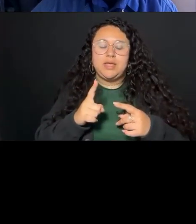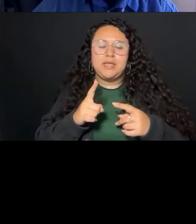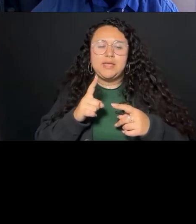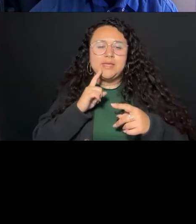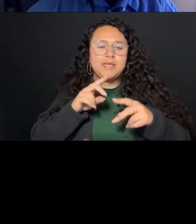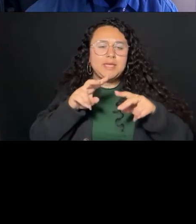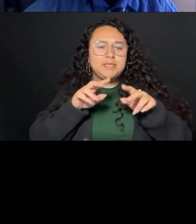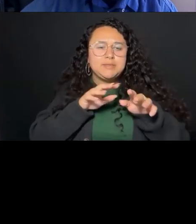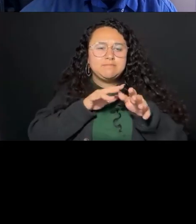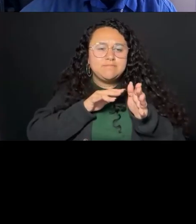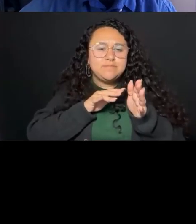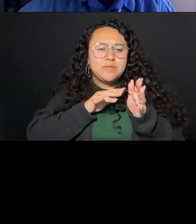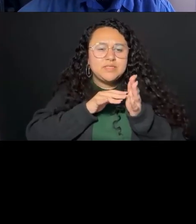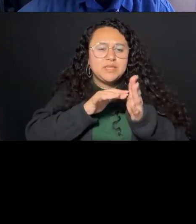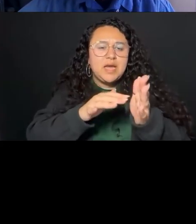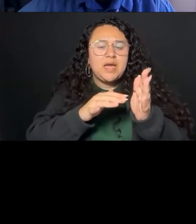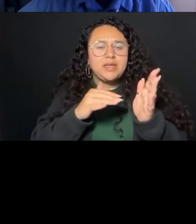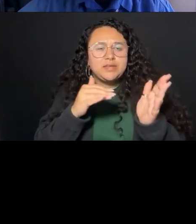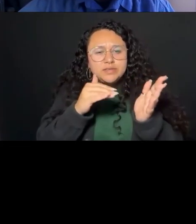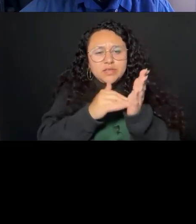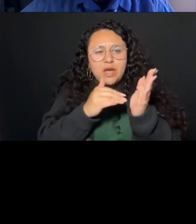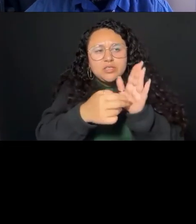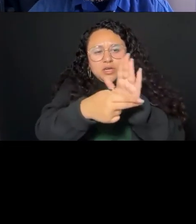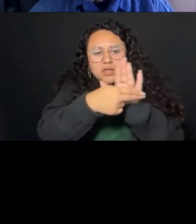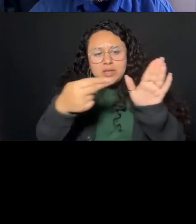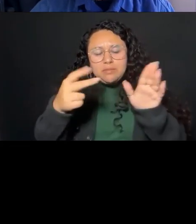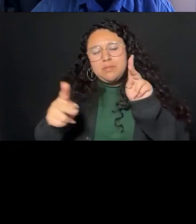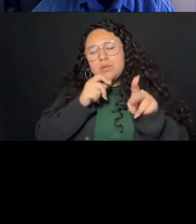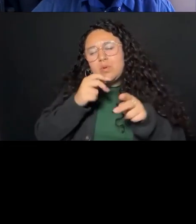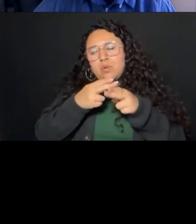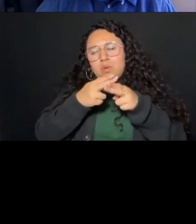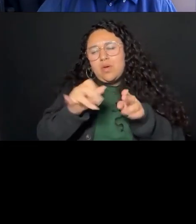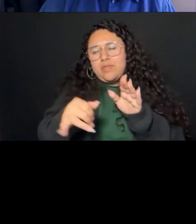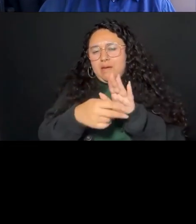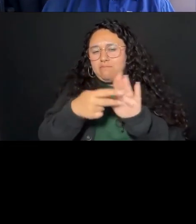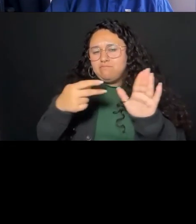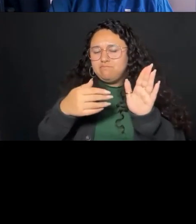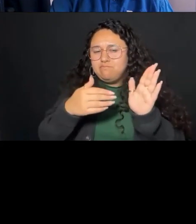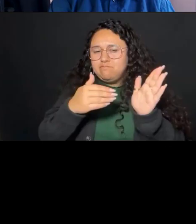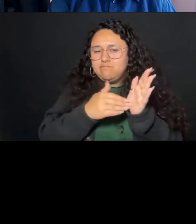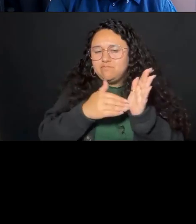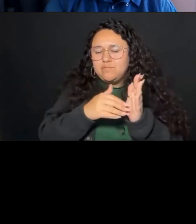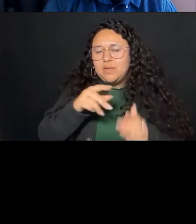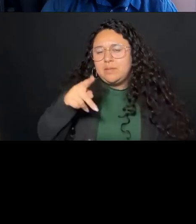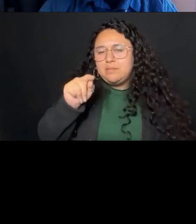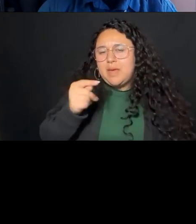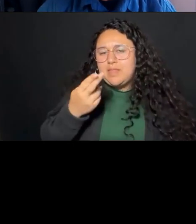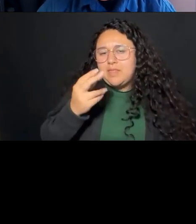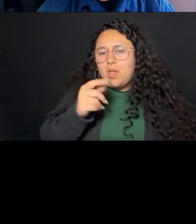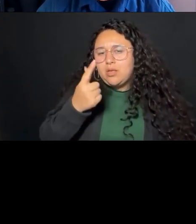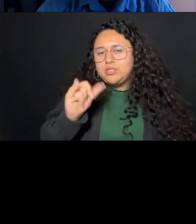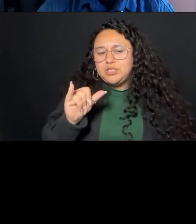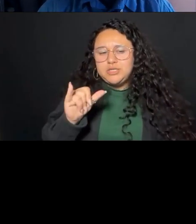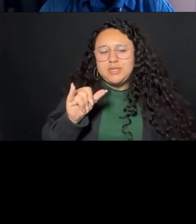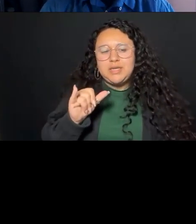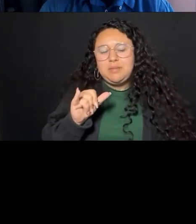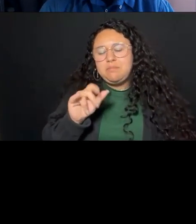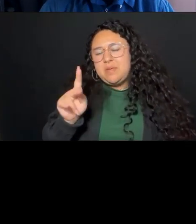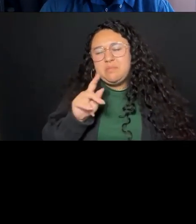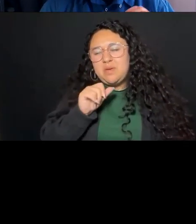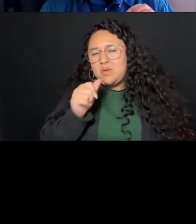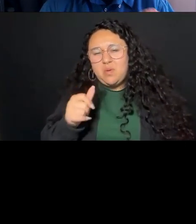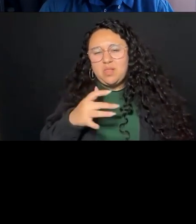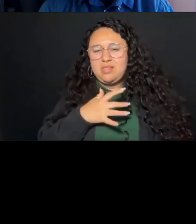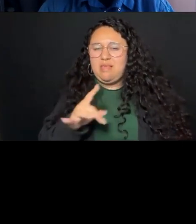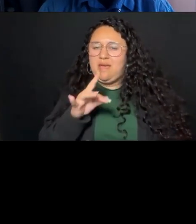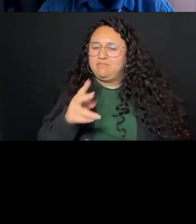pathology, but they're oftentimes not looked favorably upon, and people don't oftentimes see the person. They